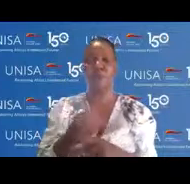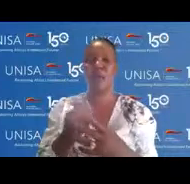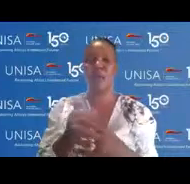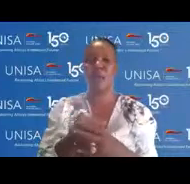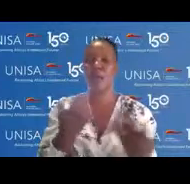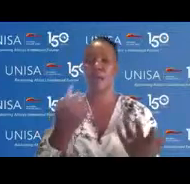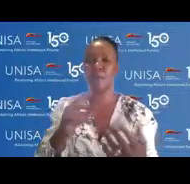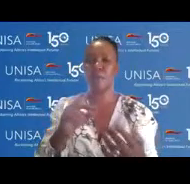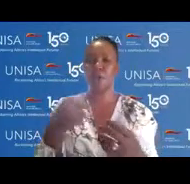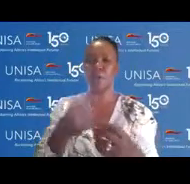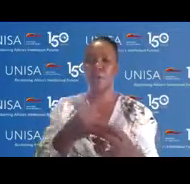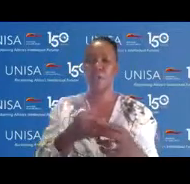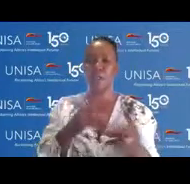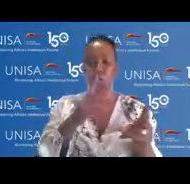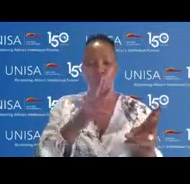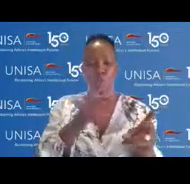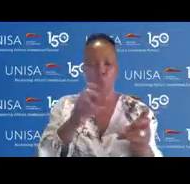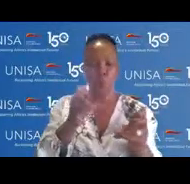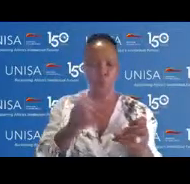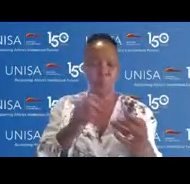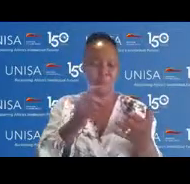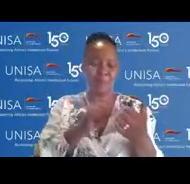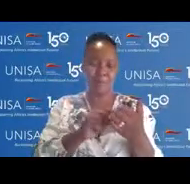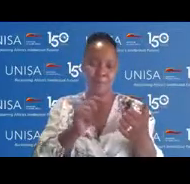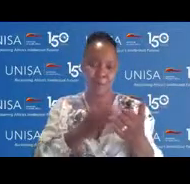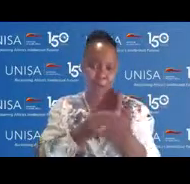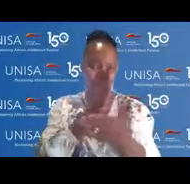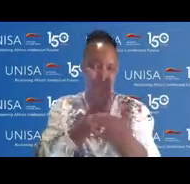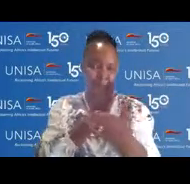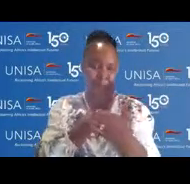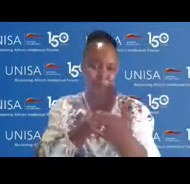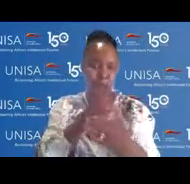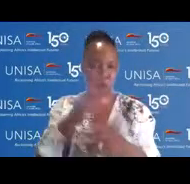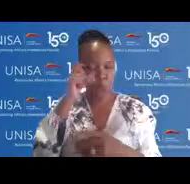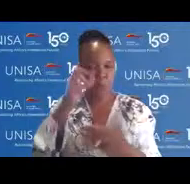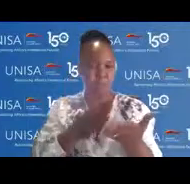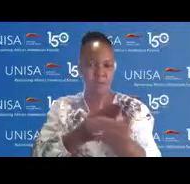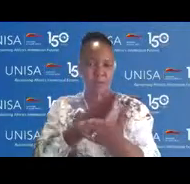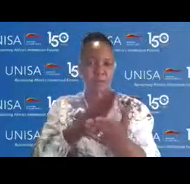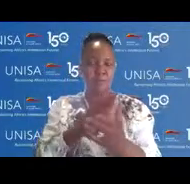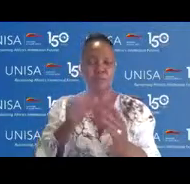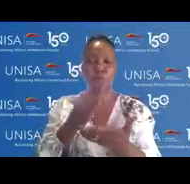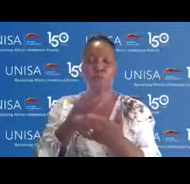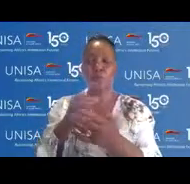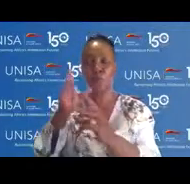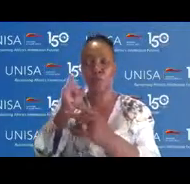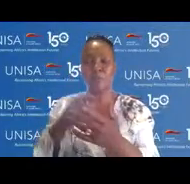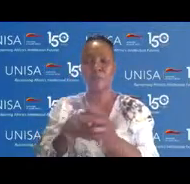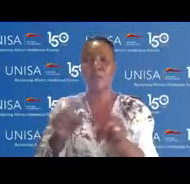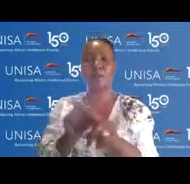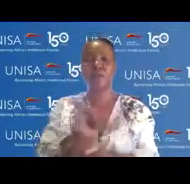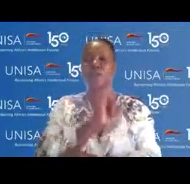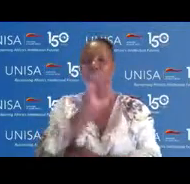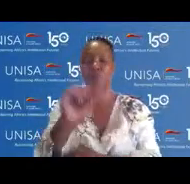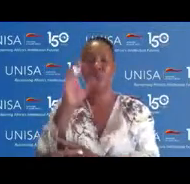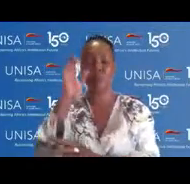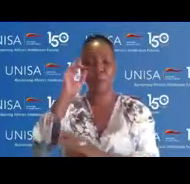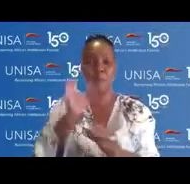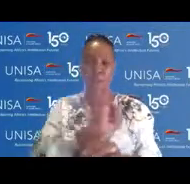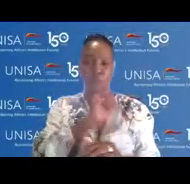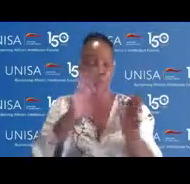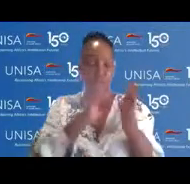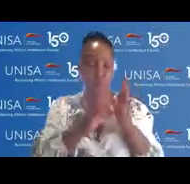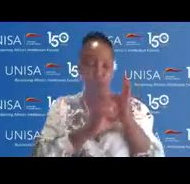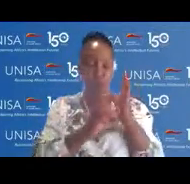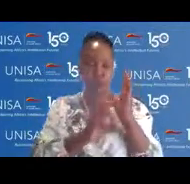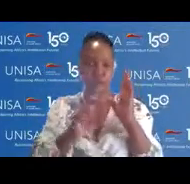that, please, yeah, don't copy people's stuff and then share it as your own. Okay, just remember all those rules and things. But yeah, there we go. So